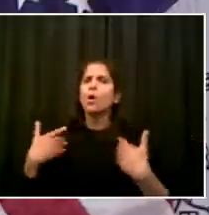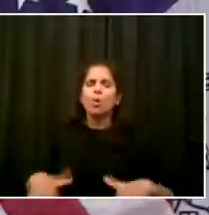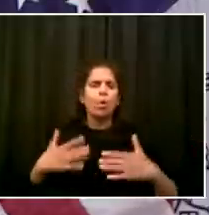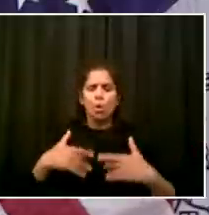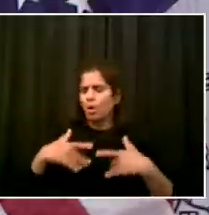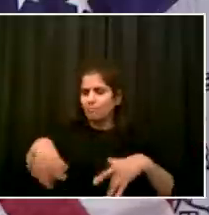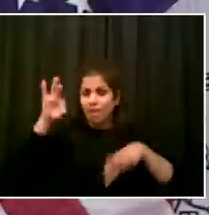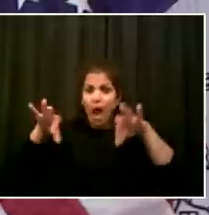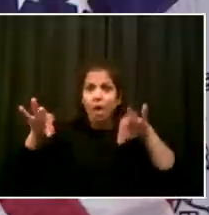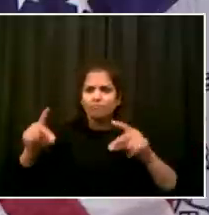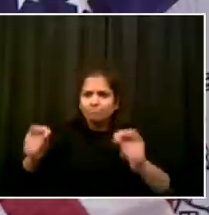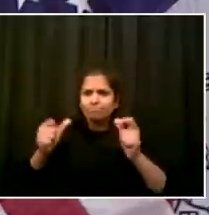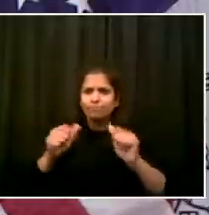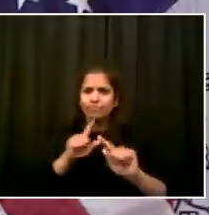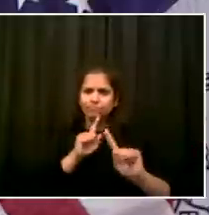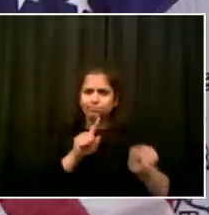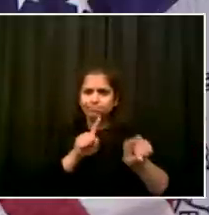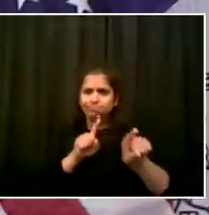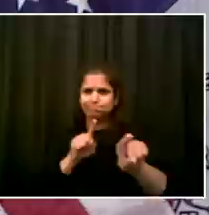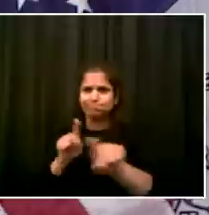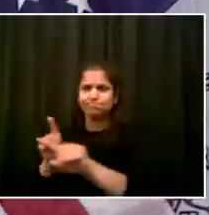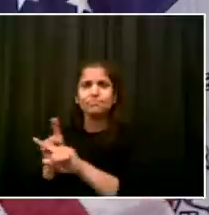government leaders on inclusion and equity.